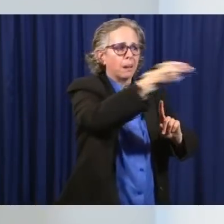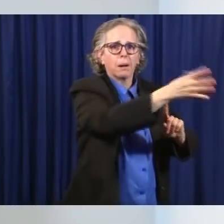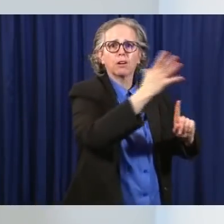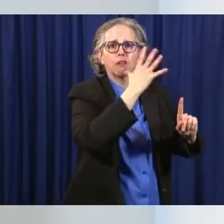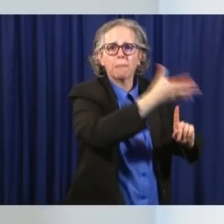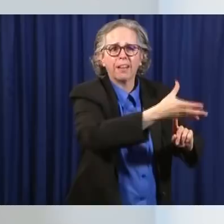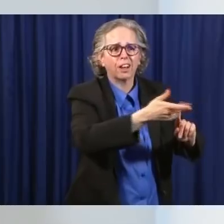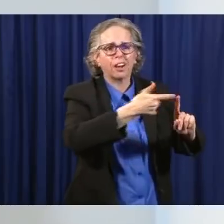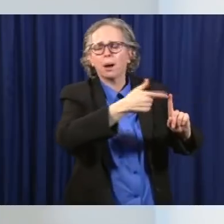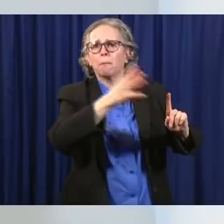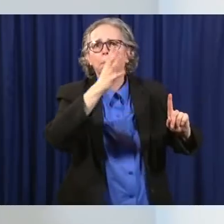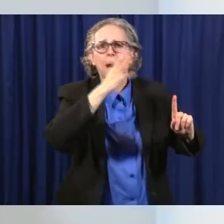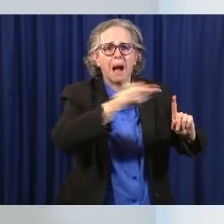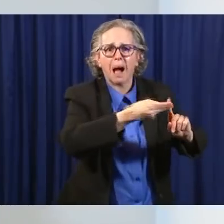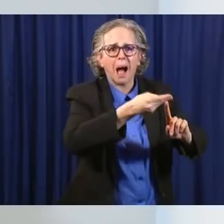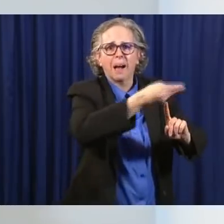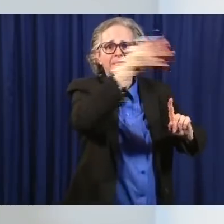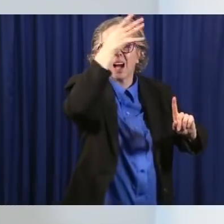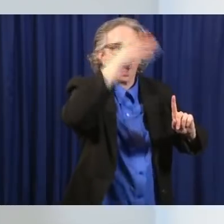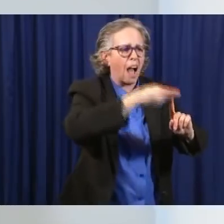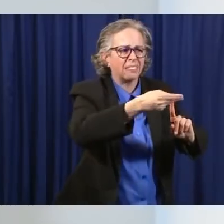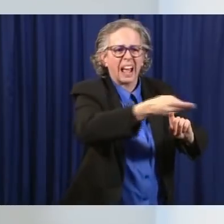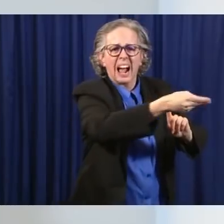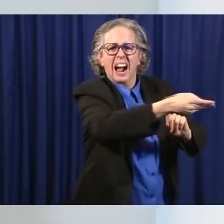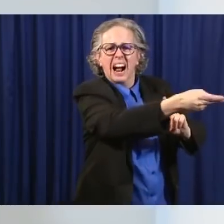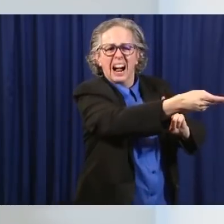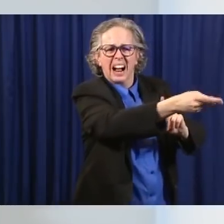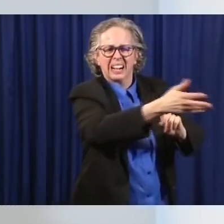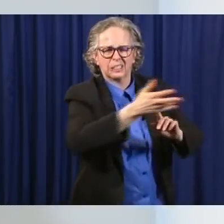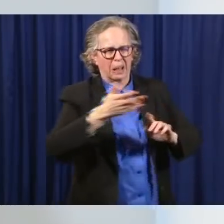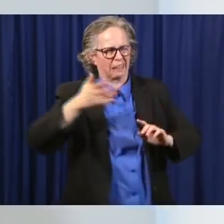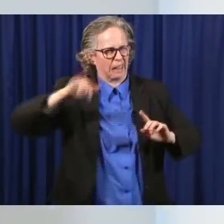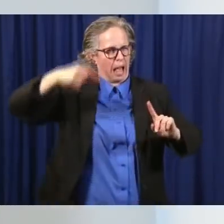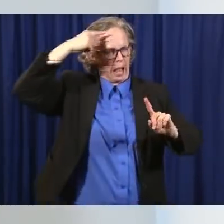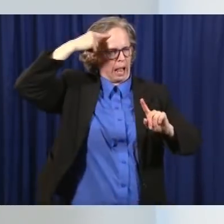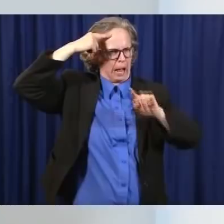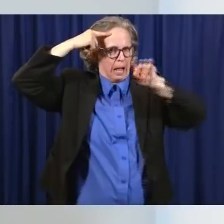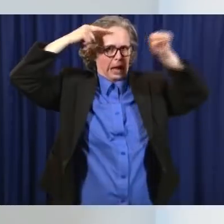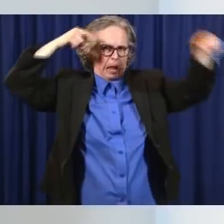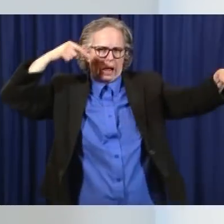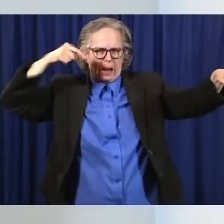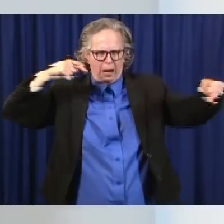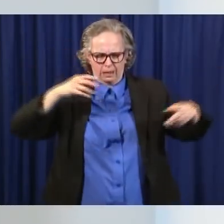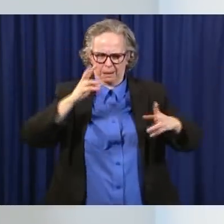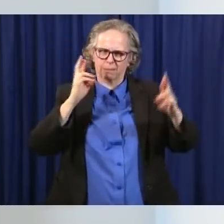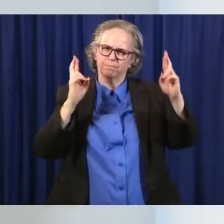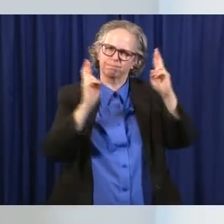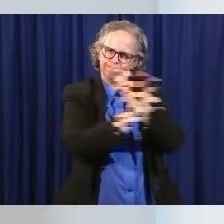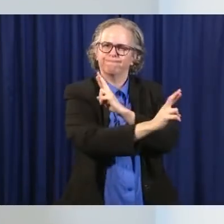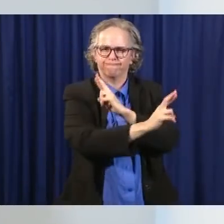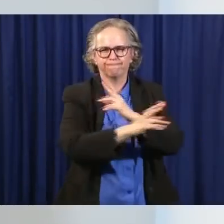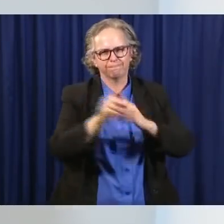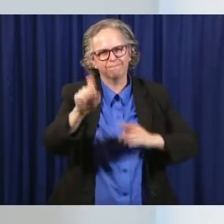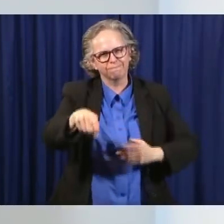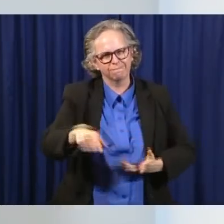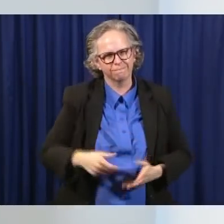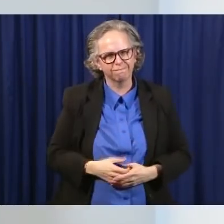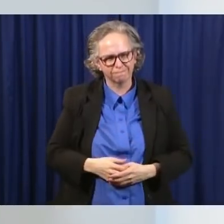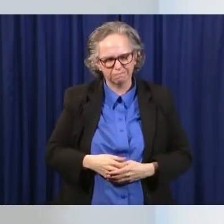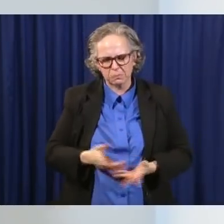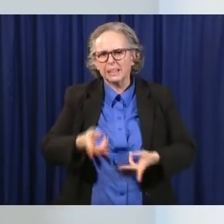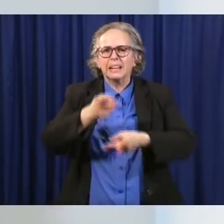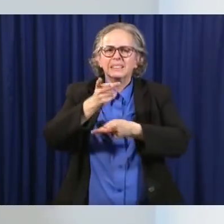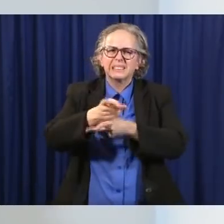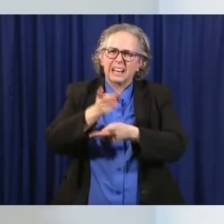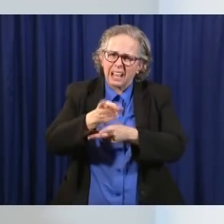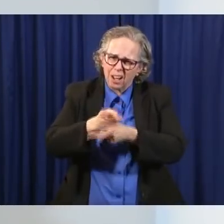very susceptible to mortality. And that's what I mean by mutual respect. It's about looking out for those